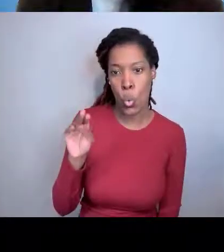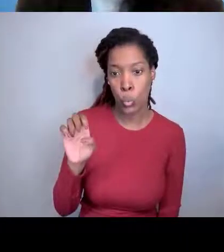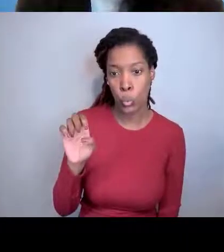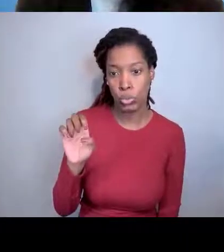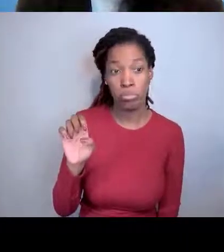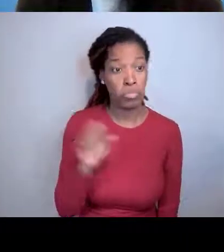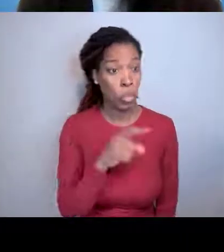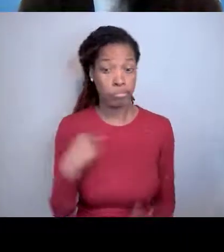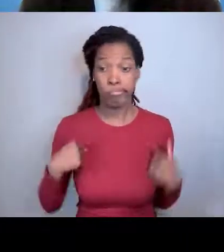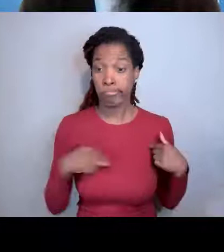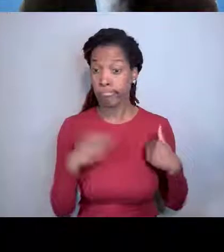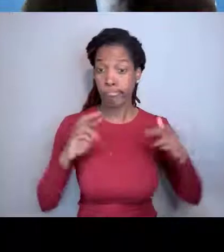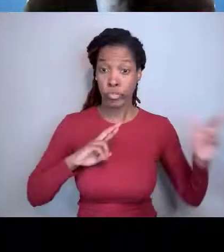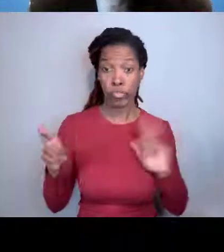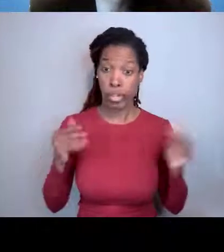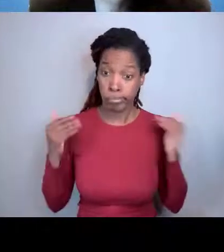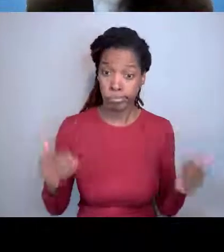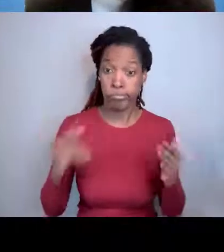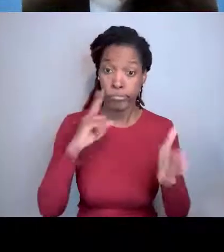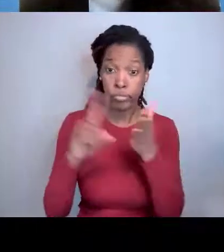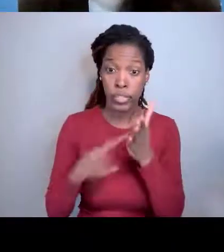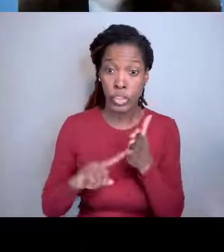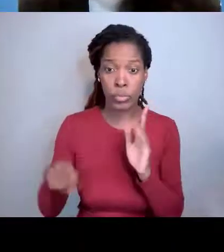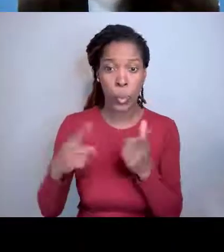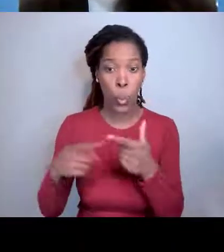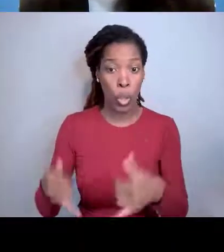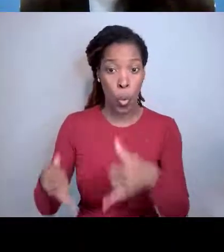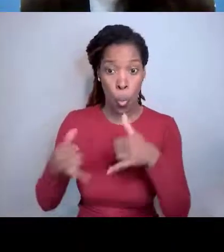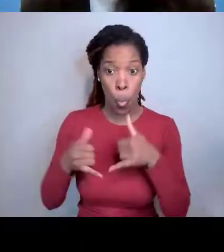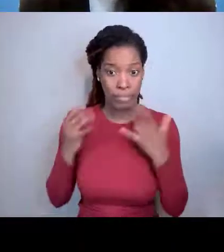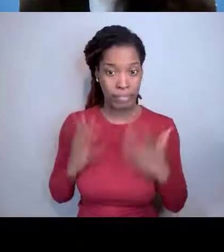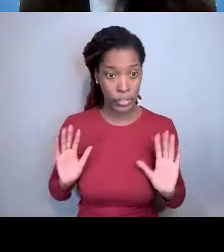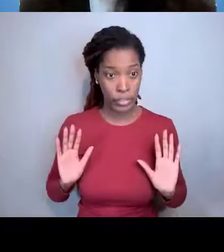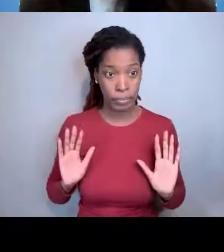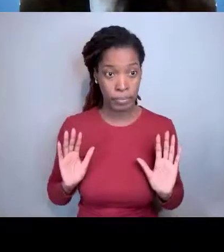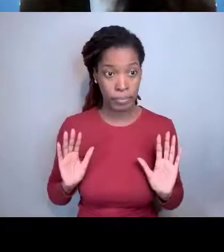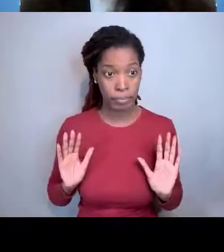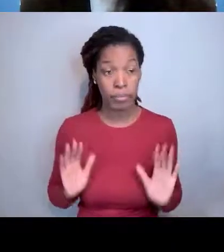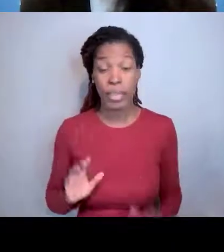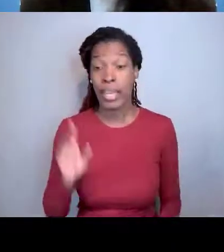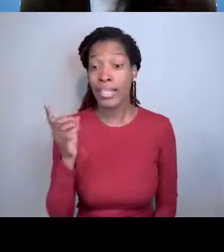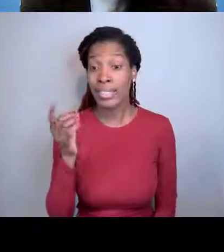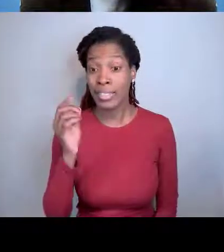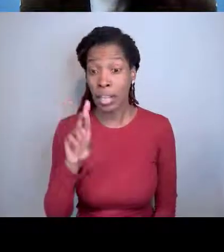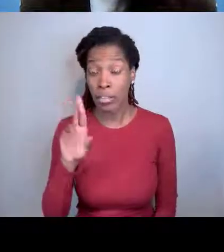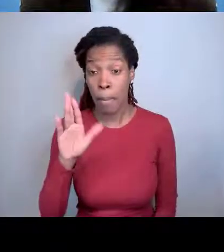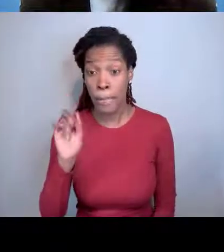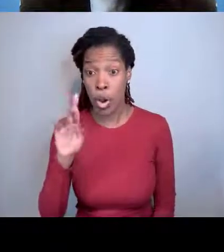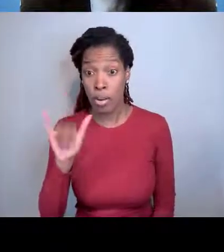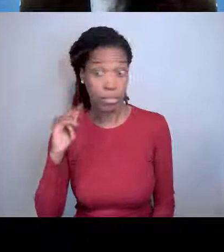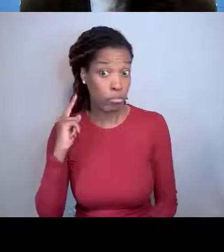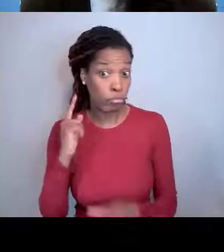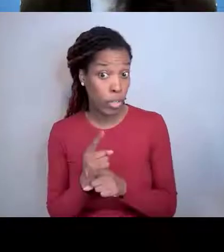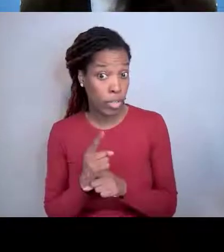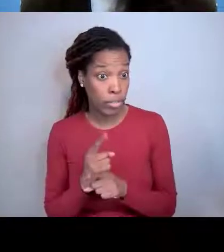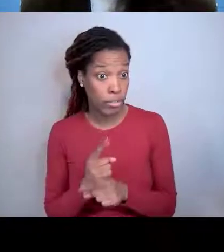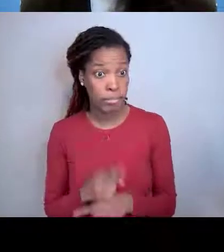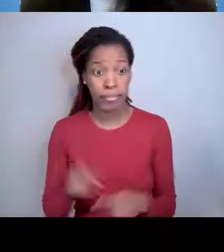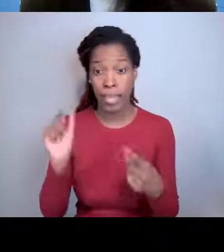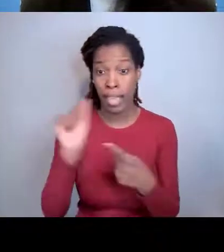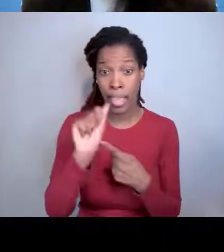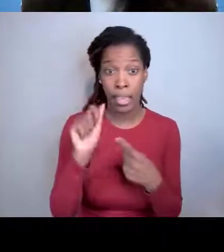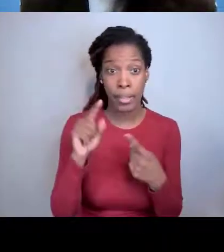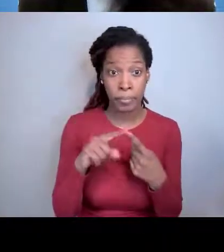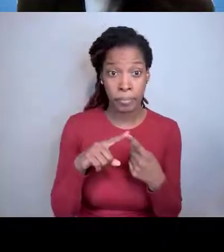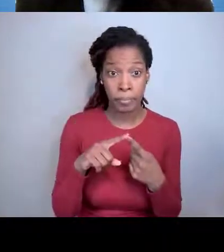ready to conduct the research when he receives the award. Is Dr. Barney correct? A, Dr. Barney